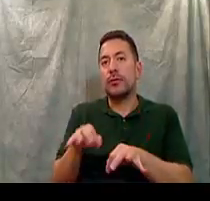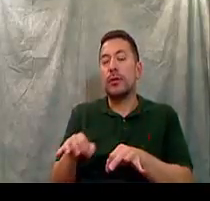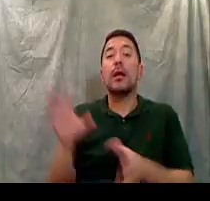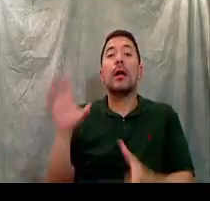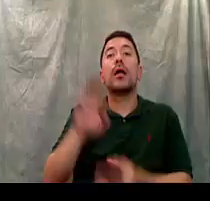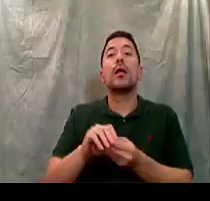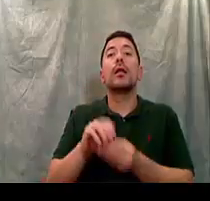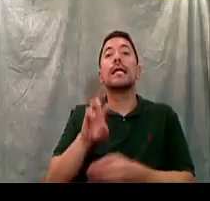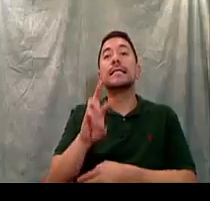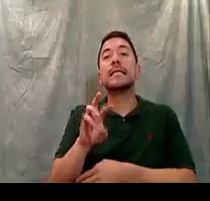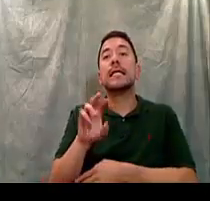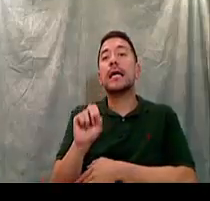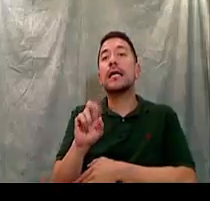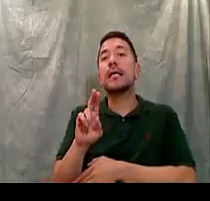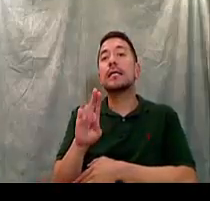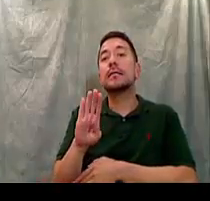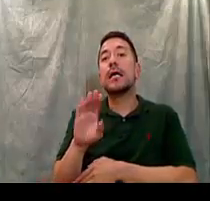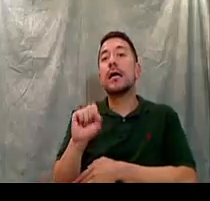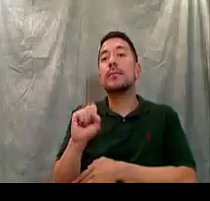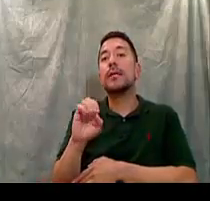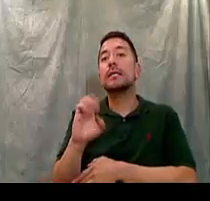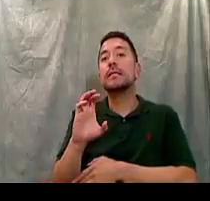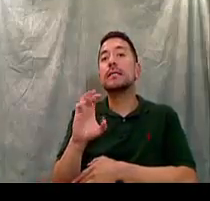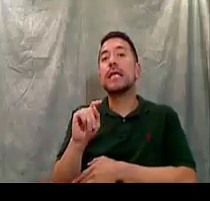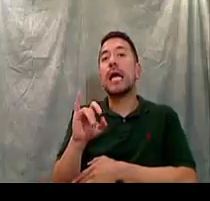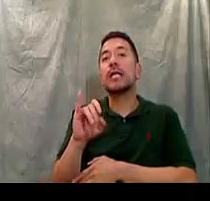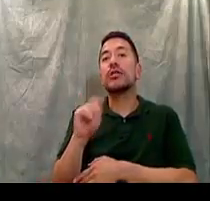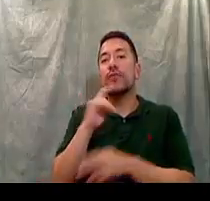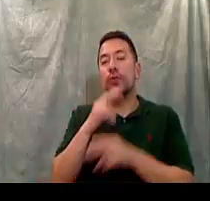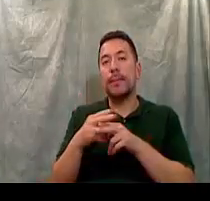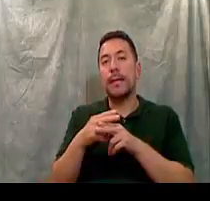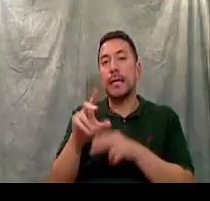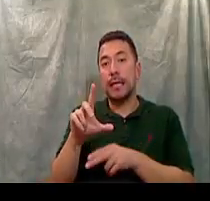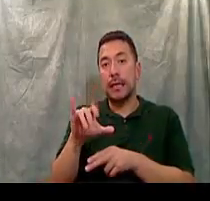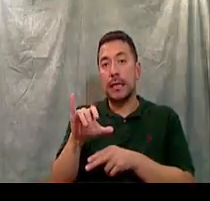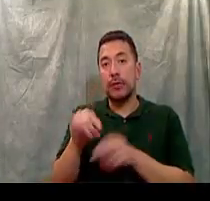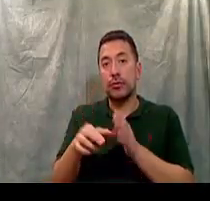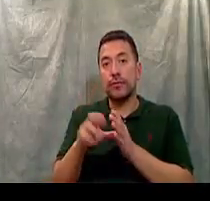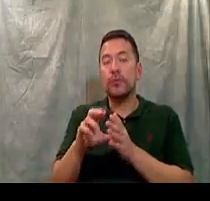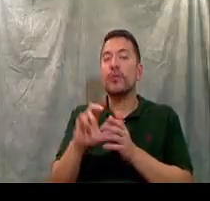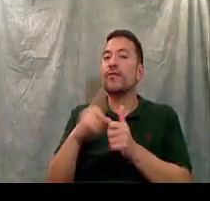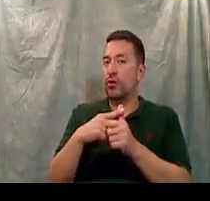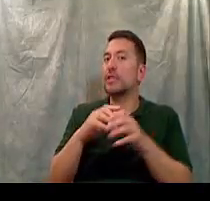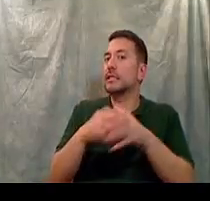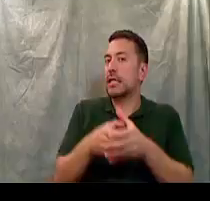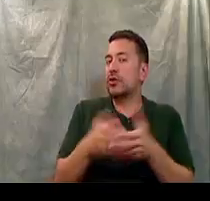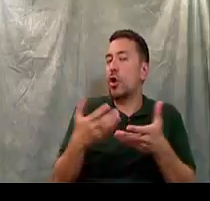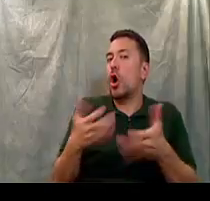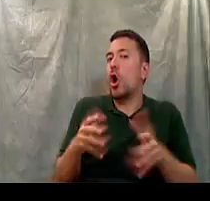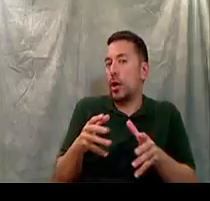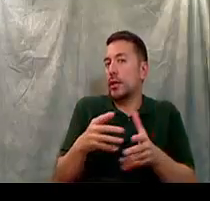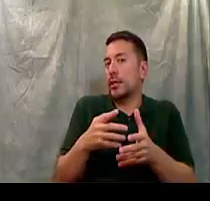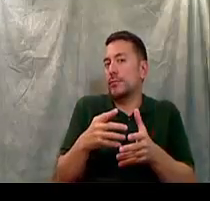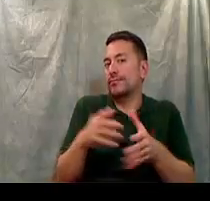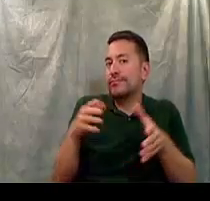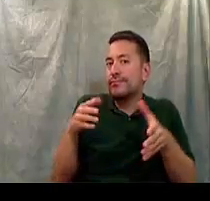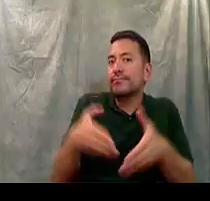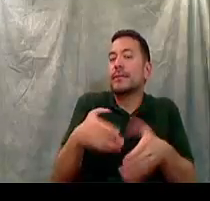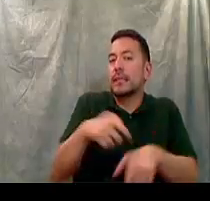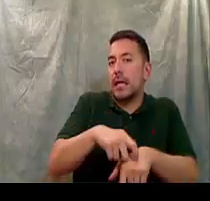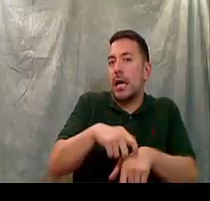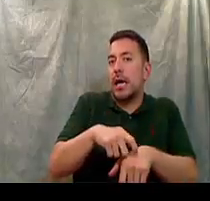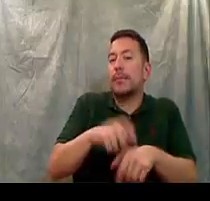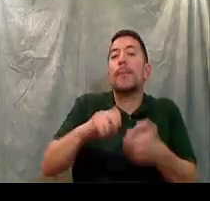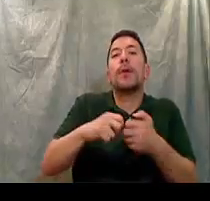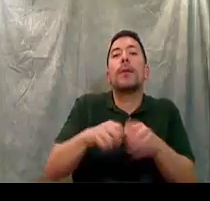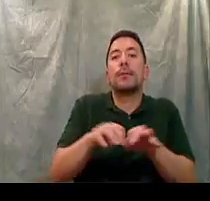6 subsections to the mini literature review. The first section we spent some time on. It's the problem statement. And you now have 2